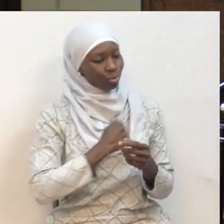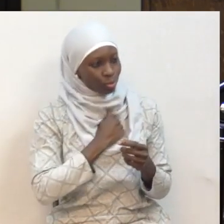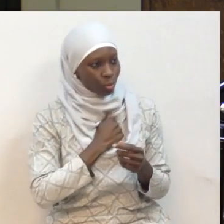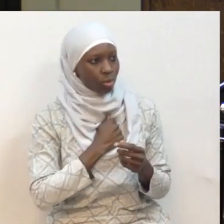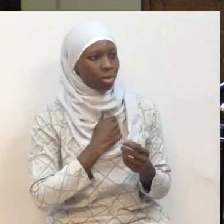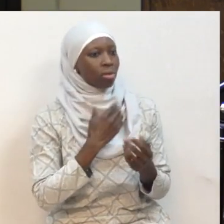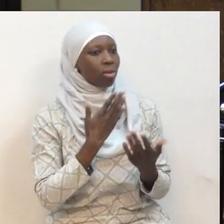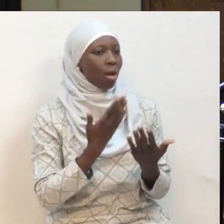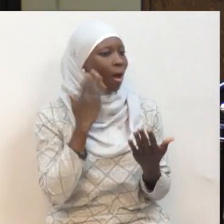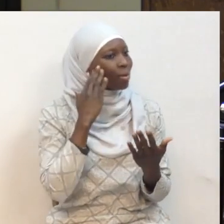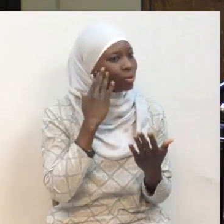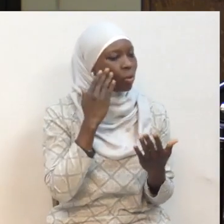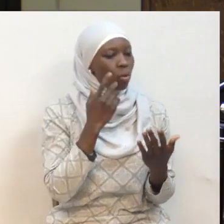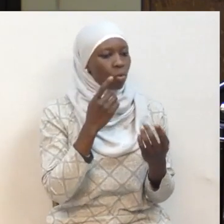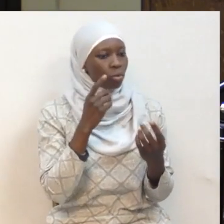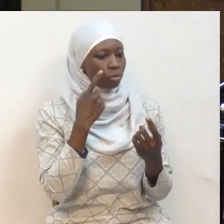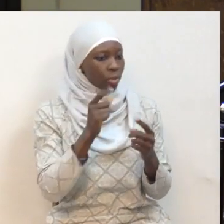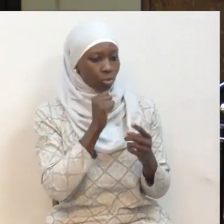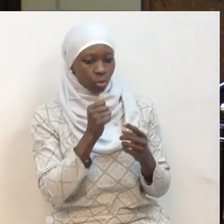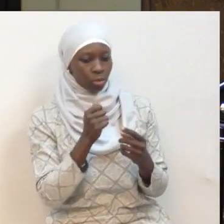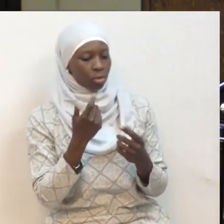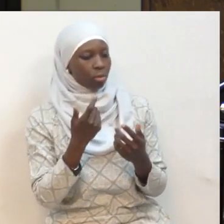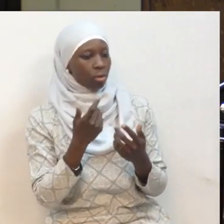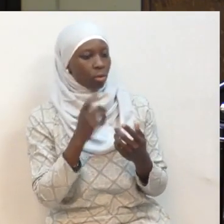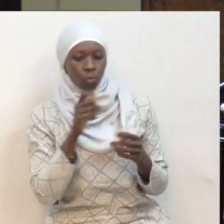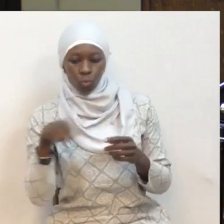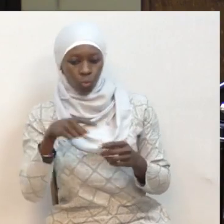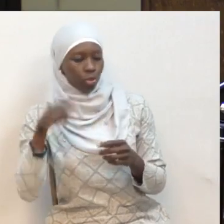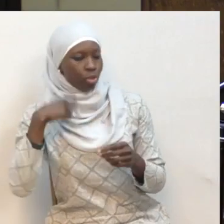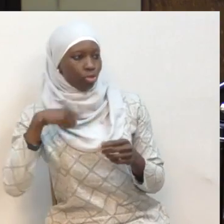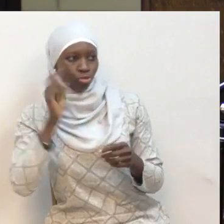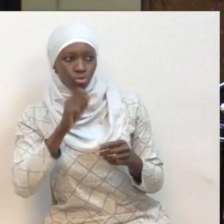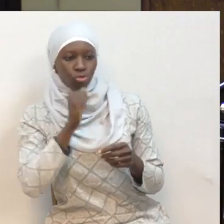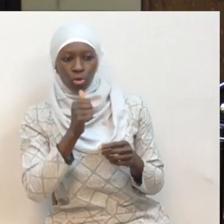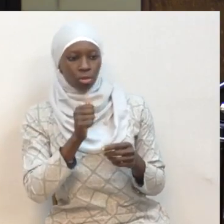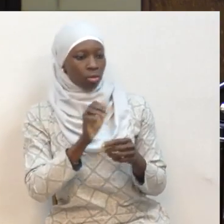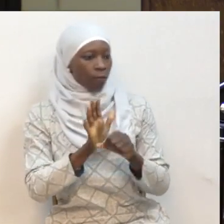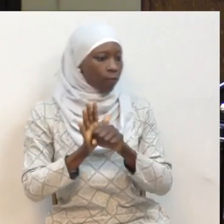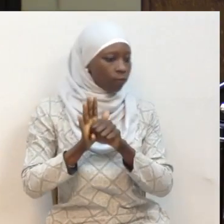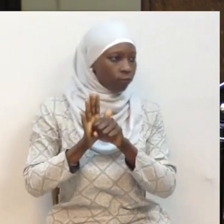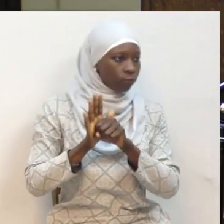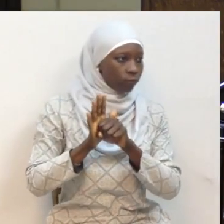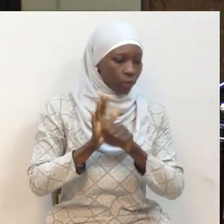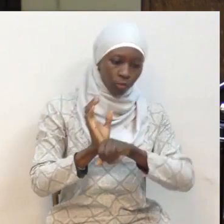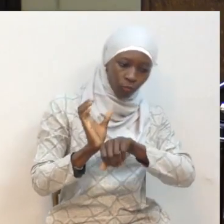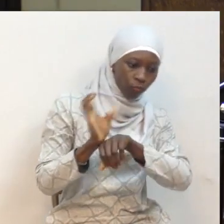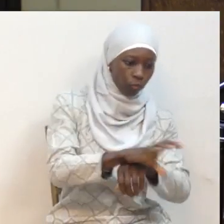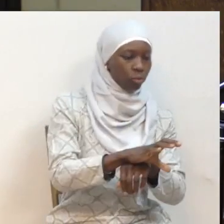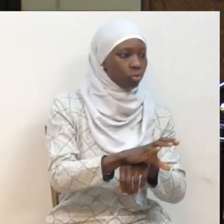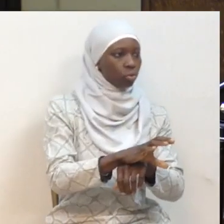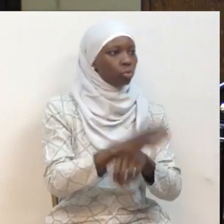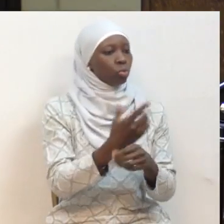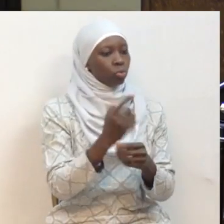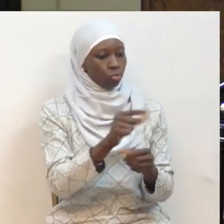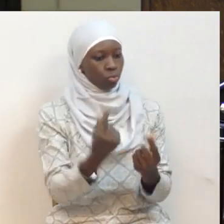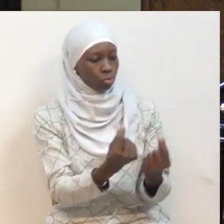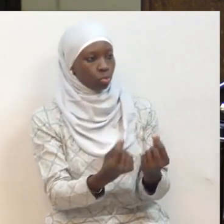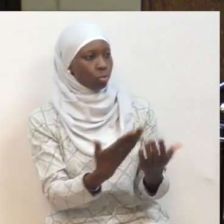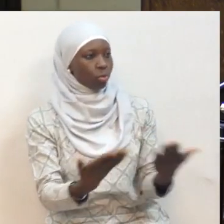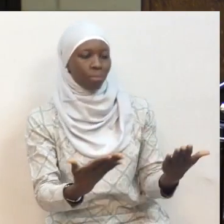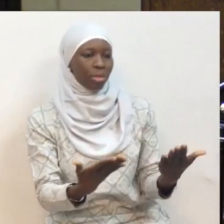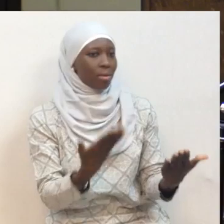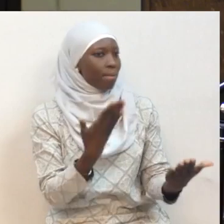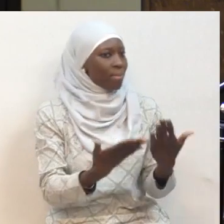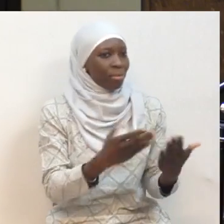not befitting for a prophet. As soon as he put his helmet and his shield, which a declaration of